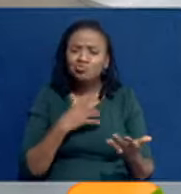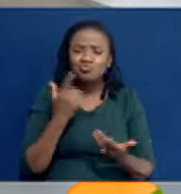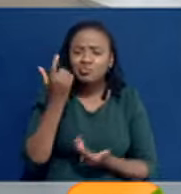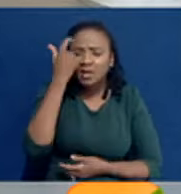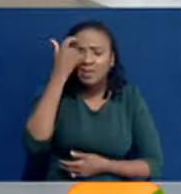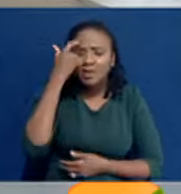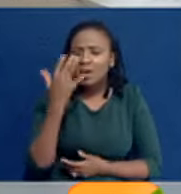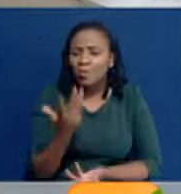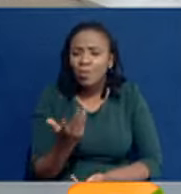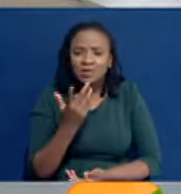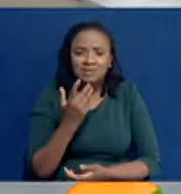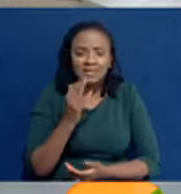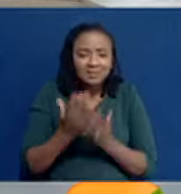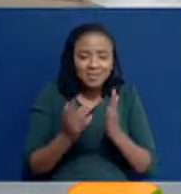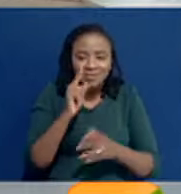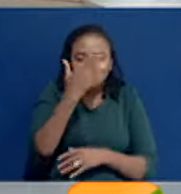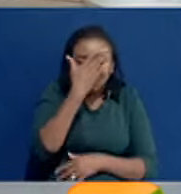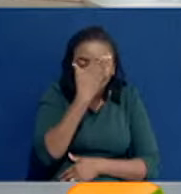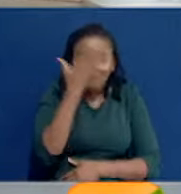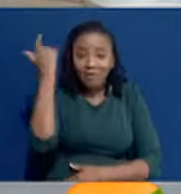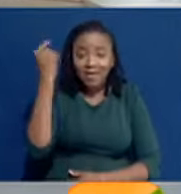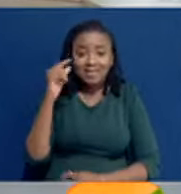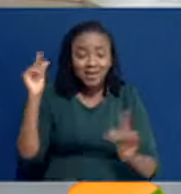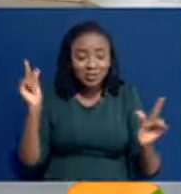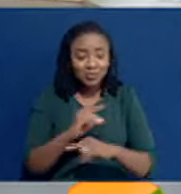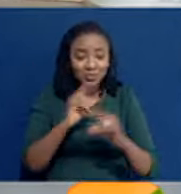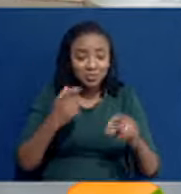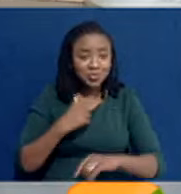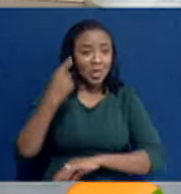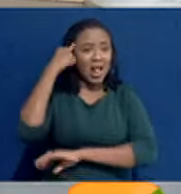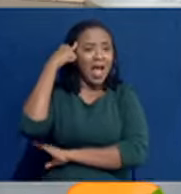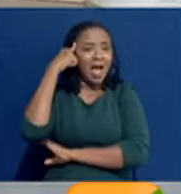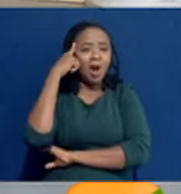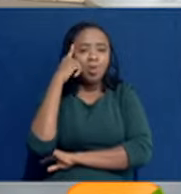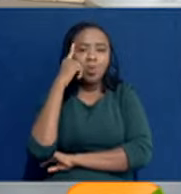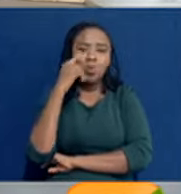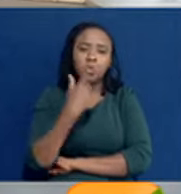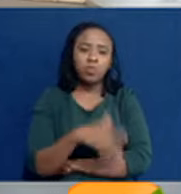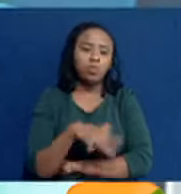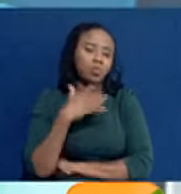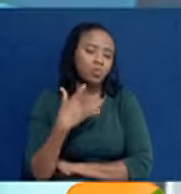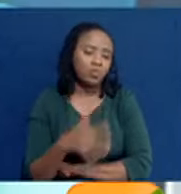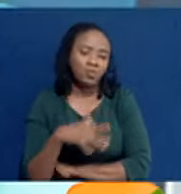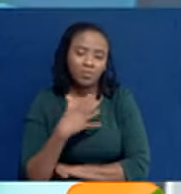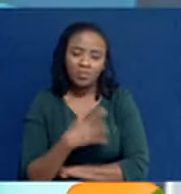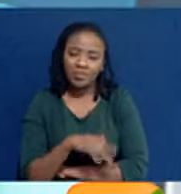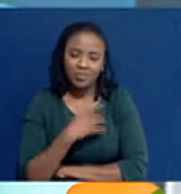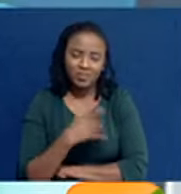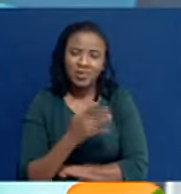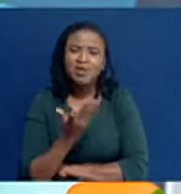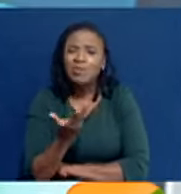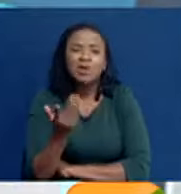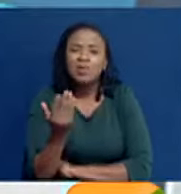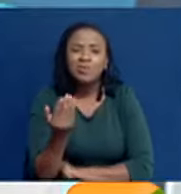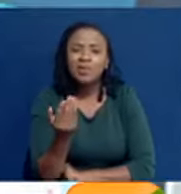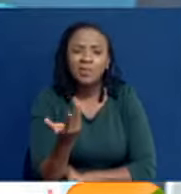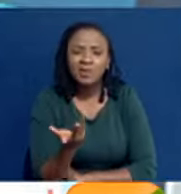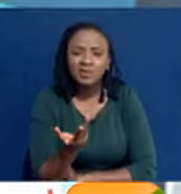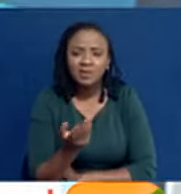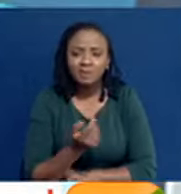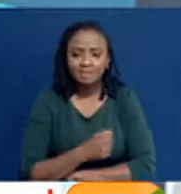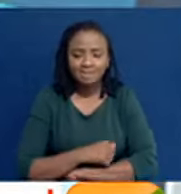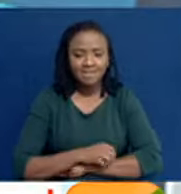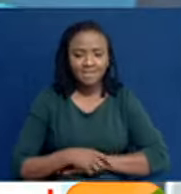forgot all about this moment that hit you once again and brought back that memory? I think one